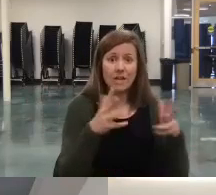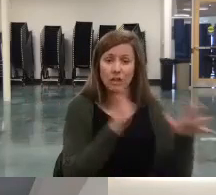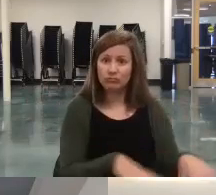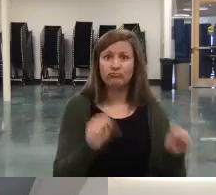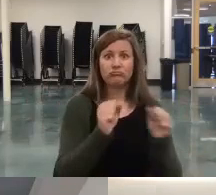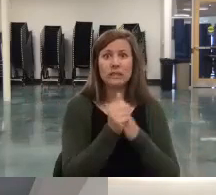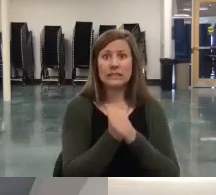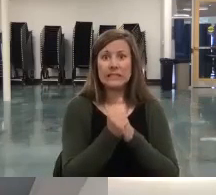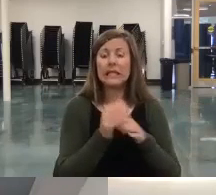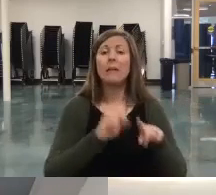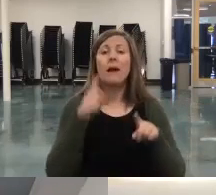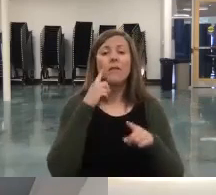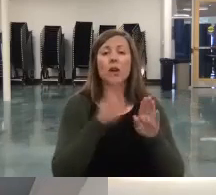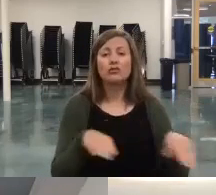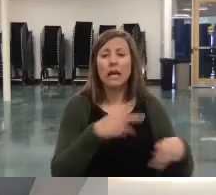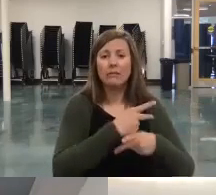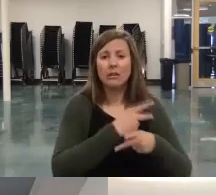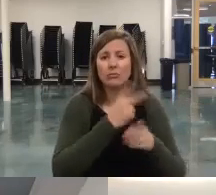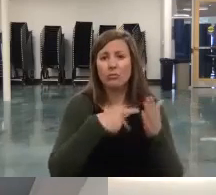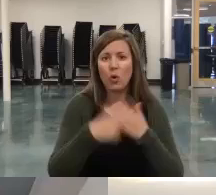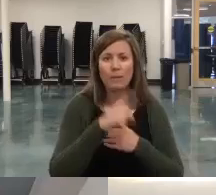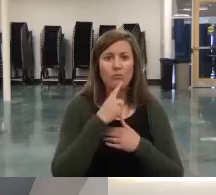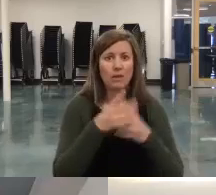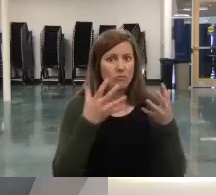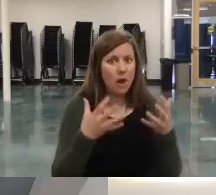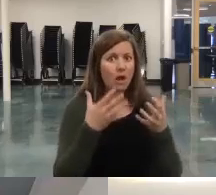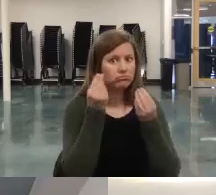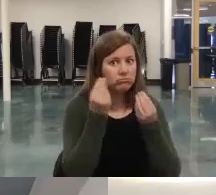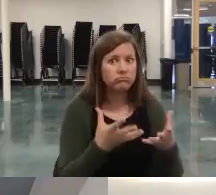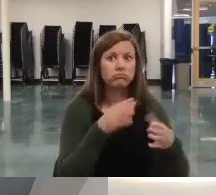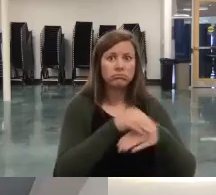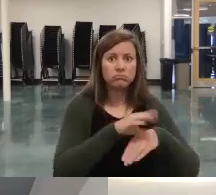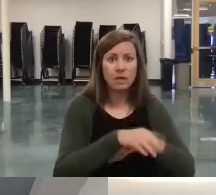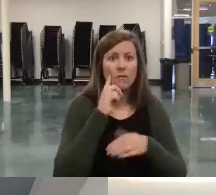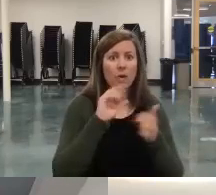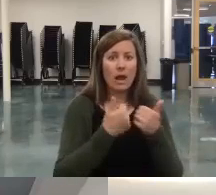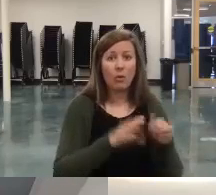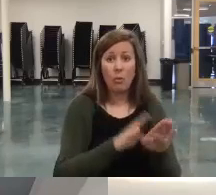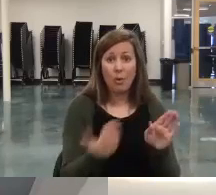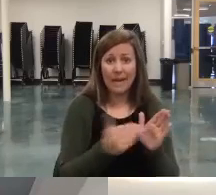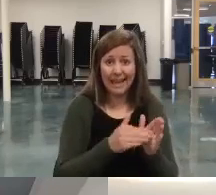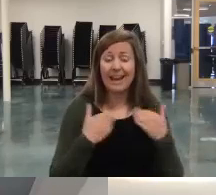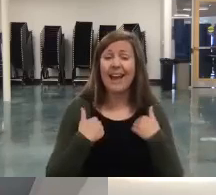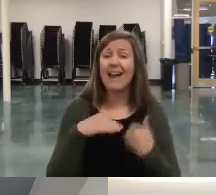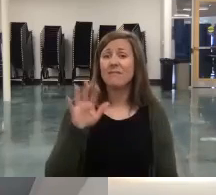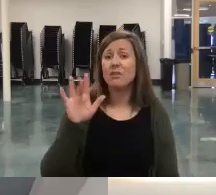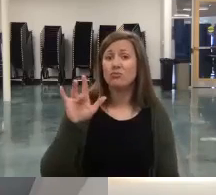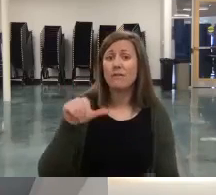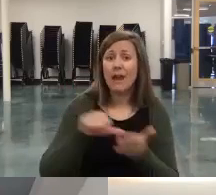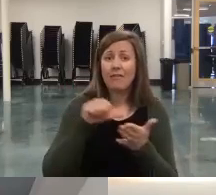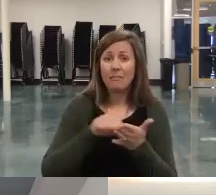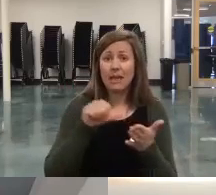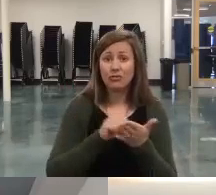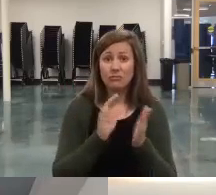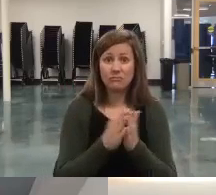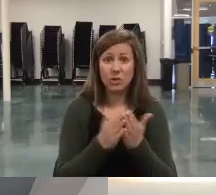on that, but for childcare programs who are looking for guidance on how to reopen, there is about a 25-page